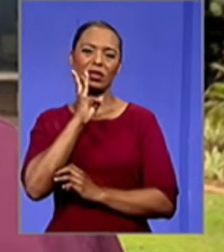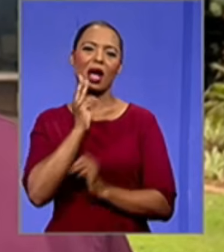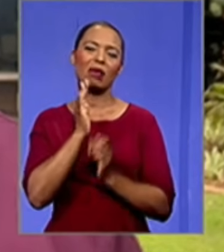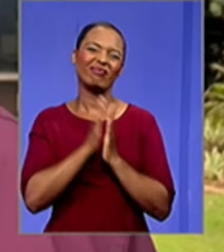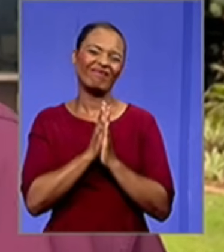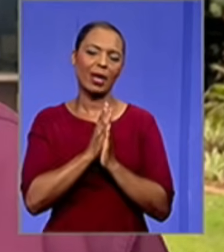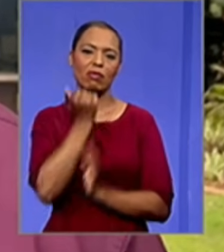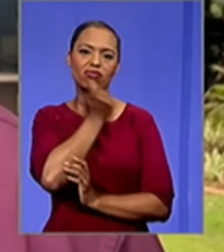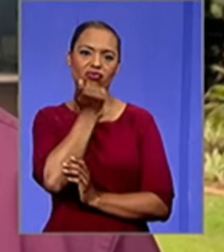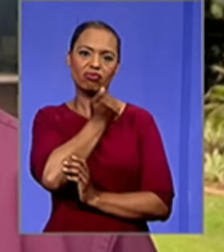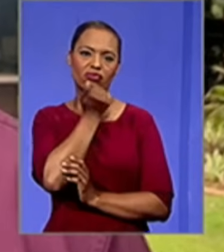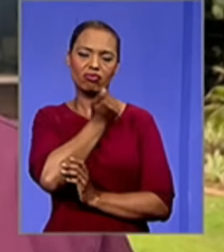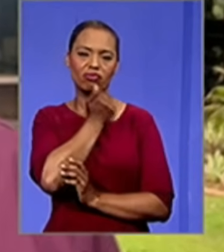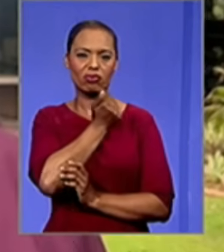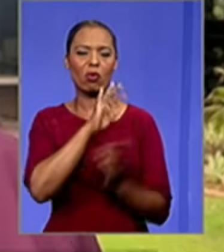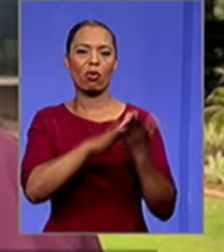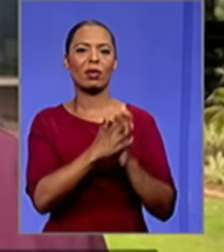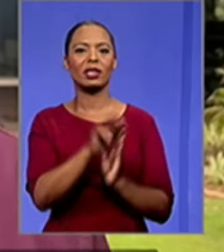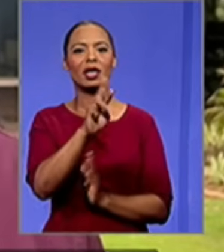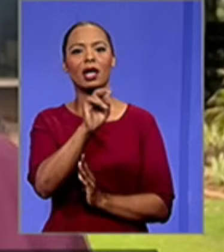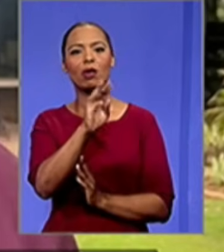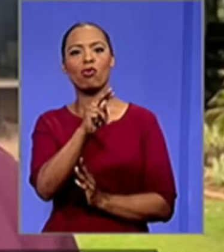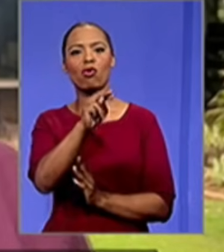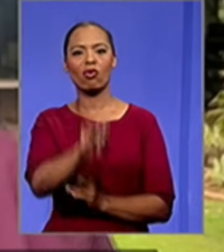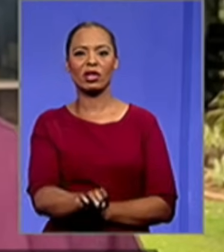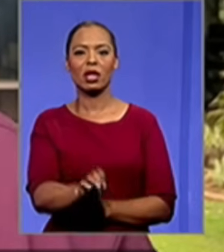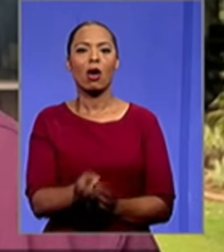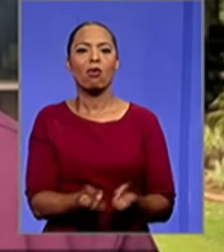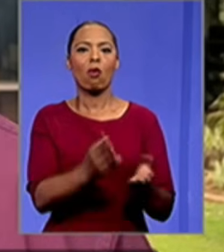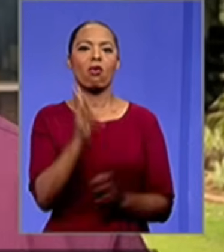ba ko Rebone ka go ba tima